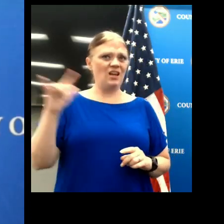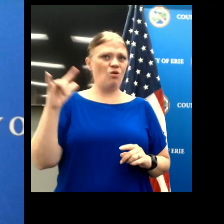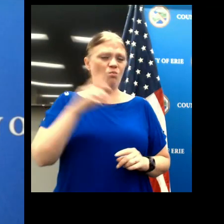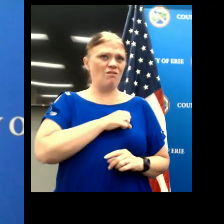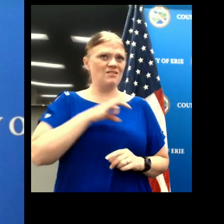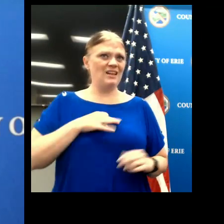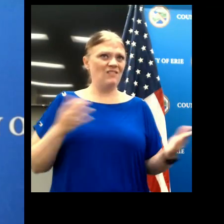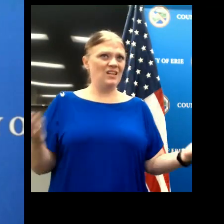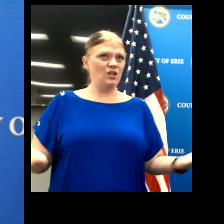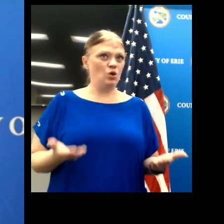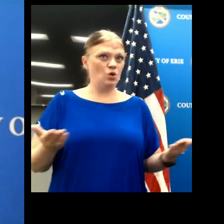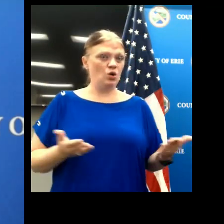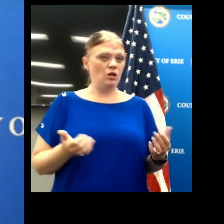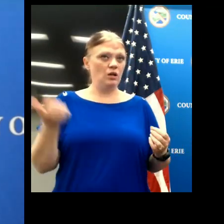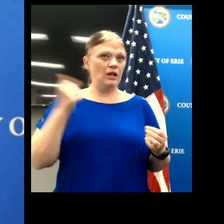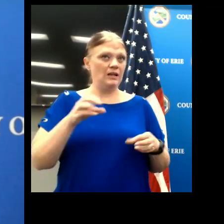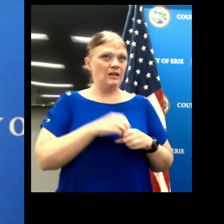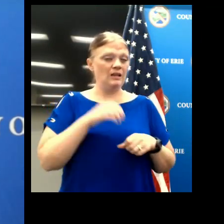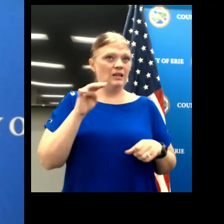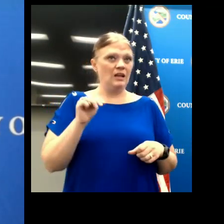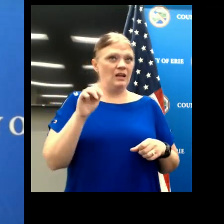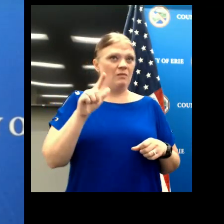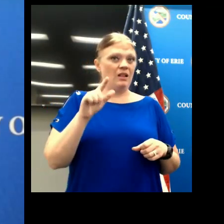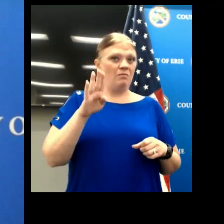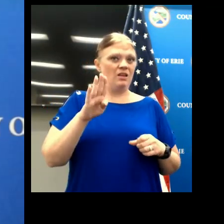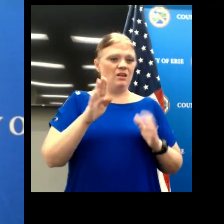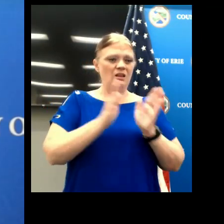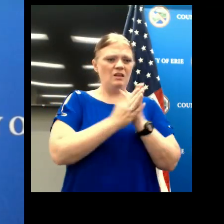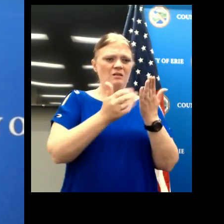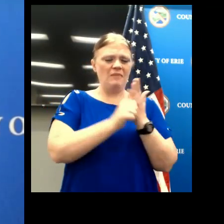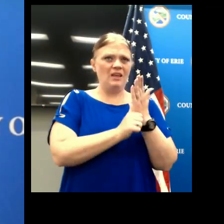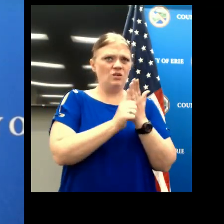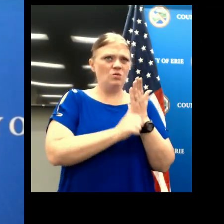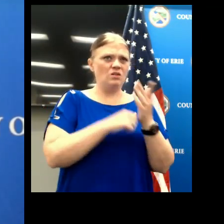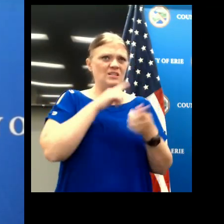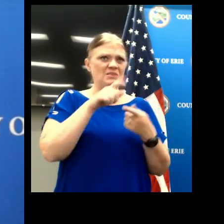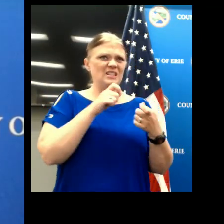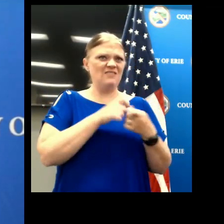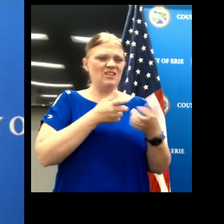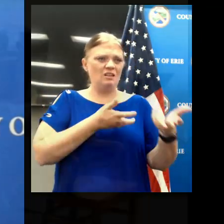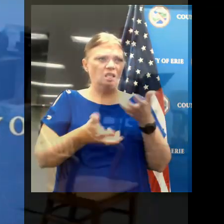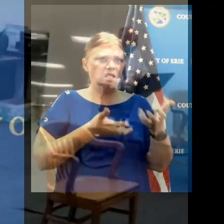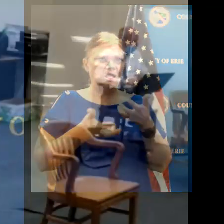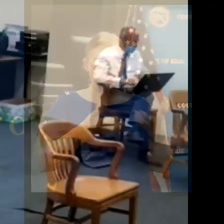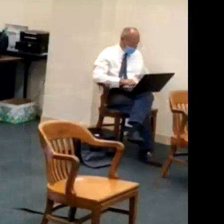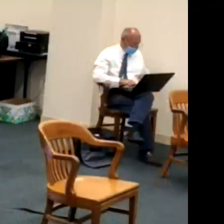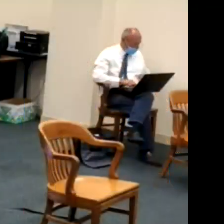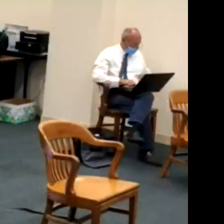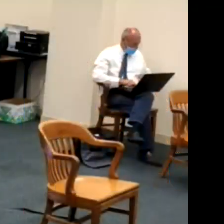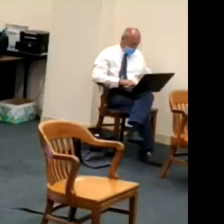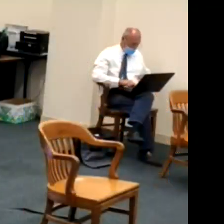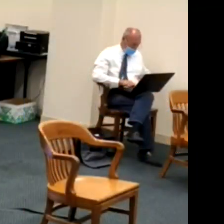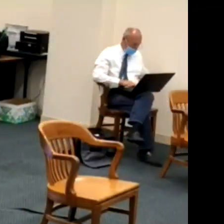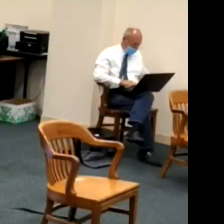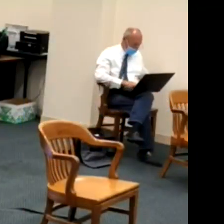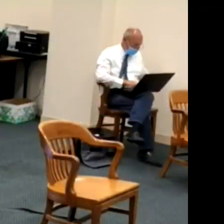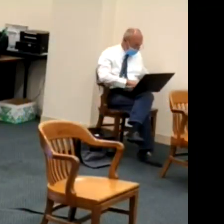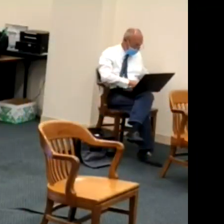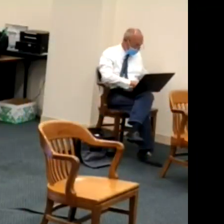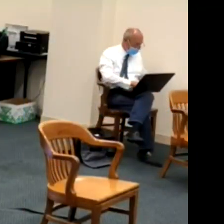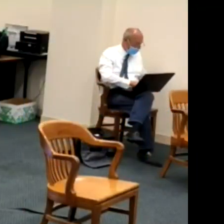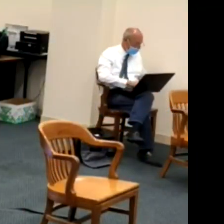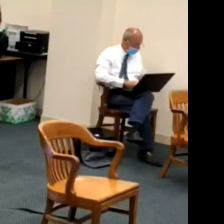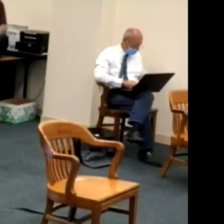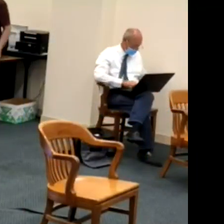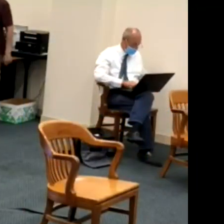here? Is there anything in the MLB manual that specifically deals with that or that area? Well, I would remind everybody, when they fly